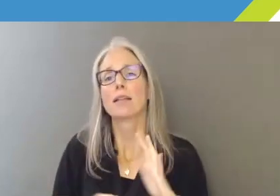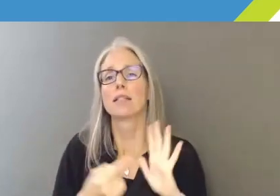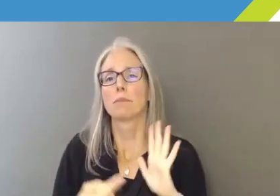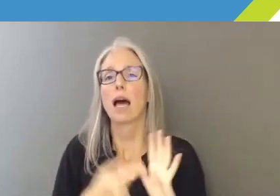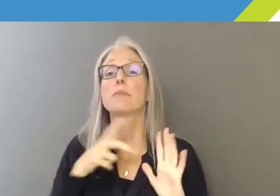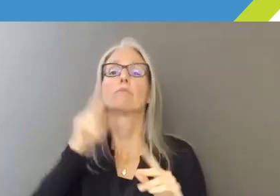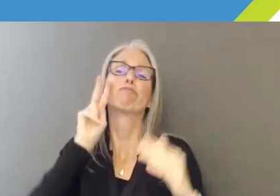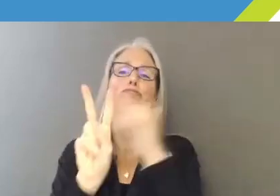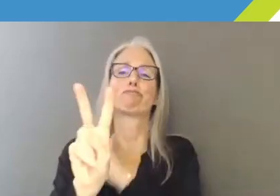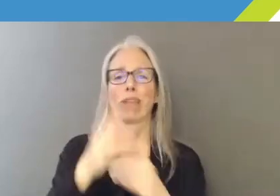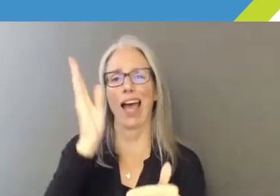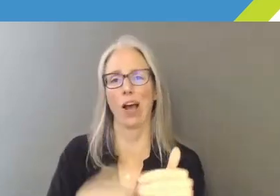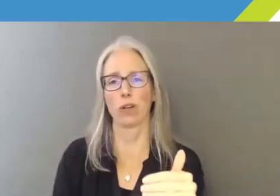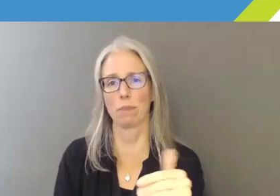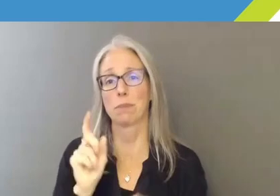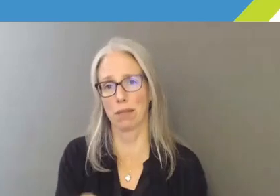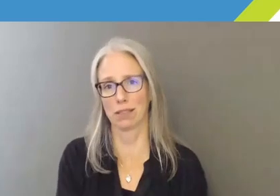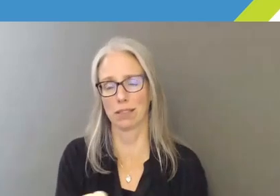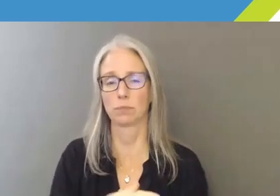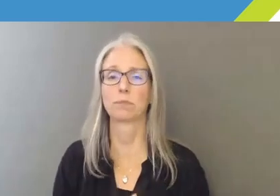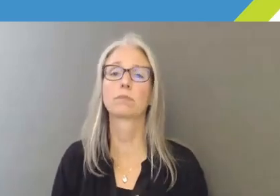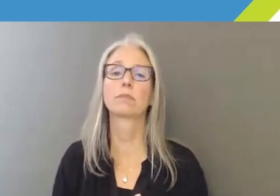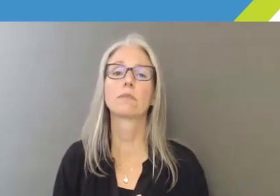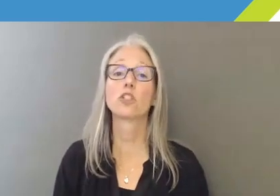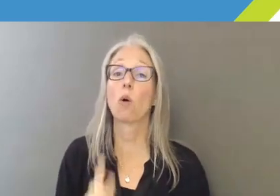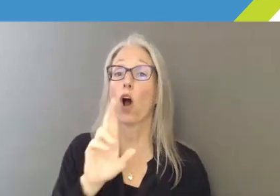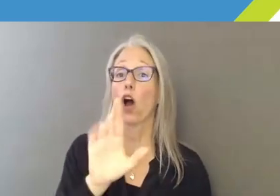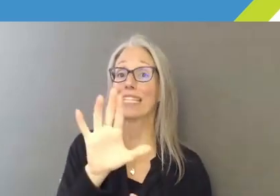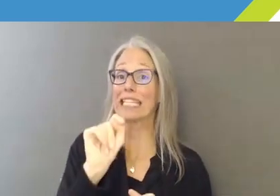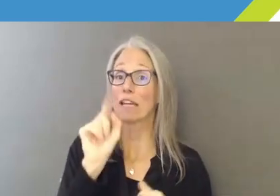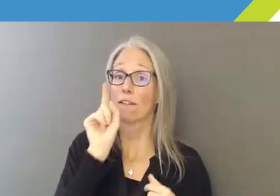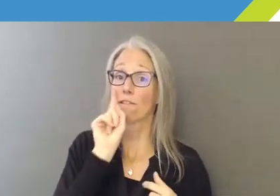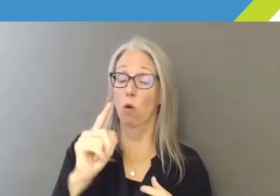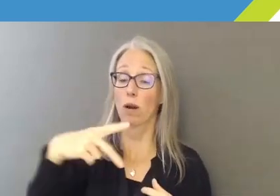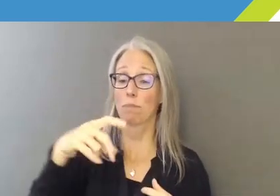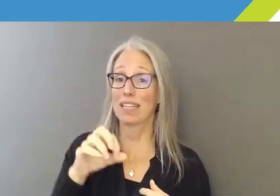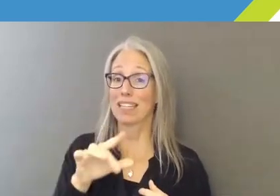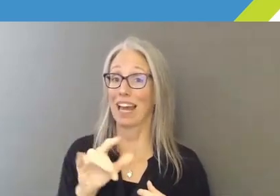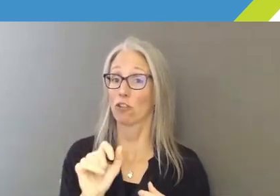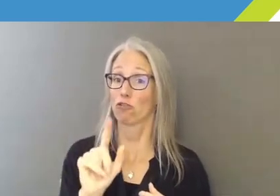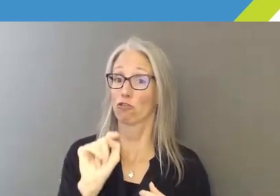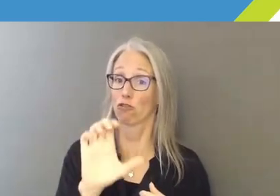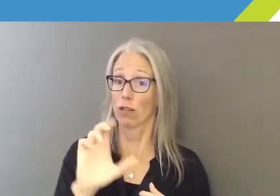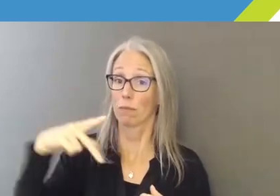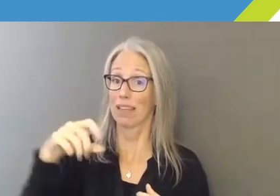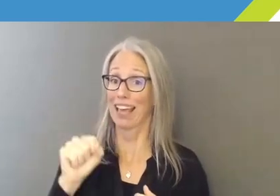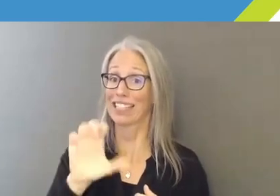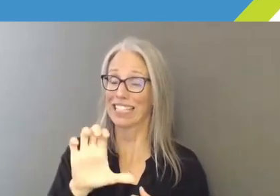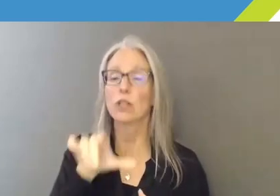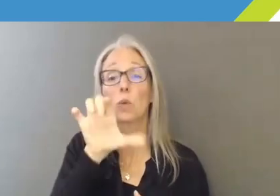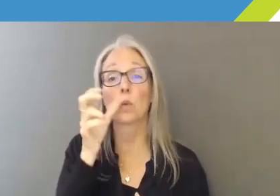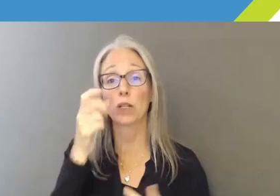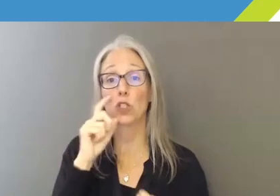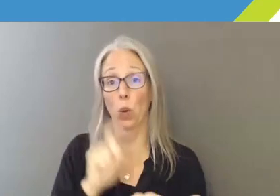reasons. So because of all those difficulties with conducting RCTs in pediatric PSC, you'll see that a lot of the research specifically in